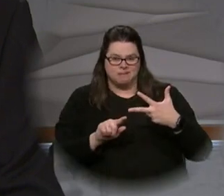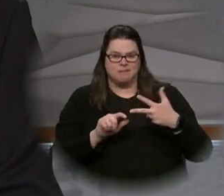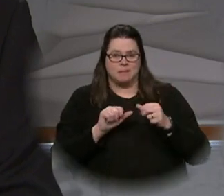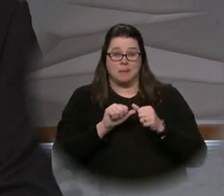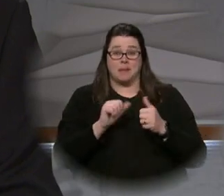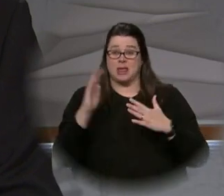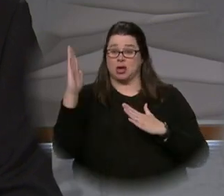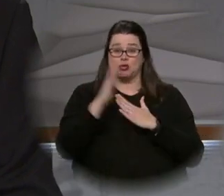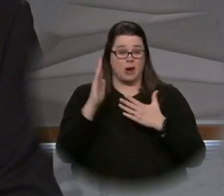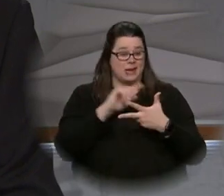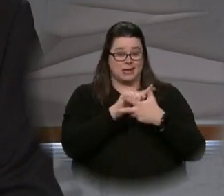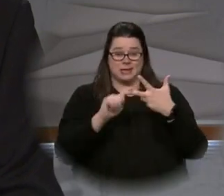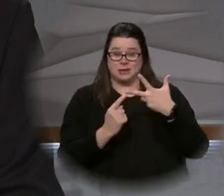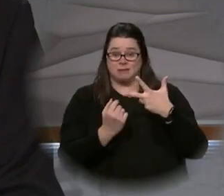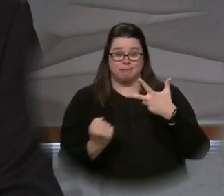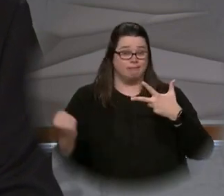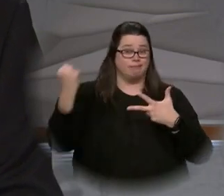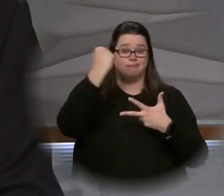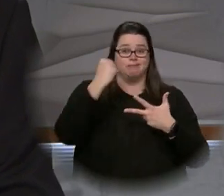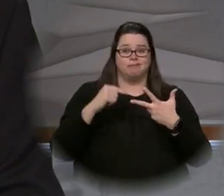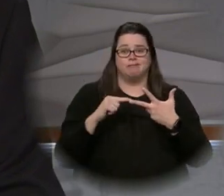of these is love.